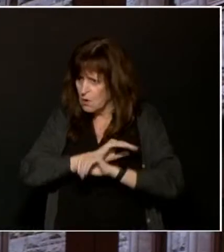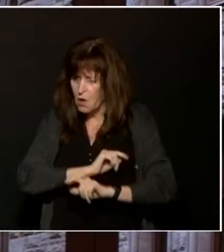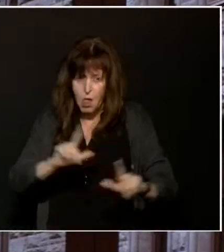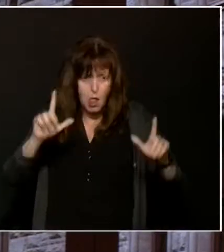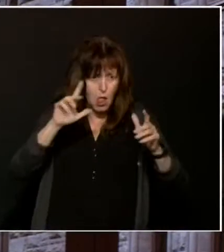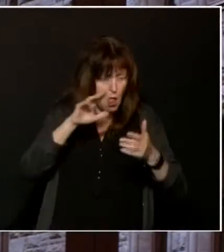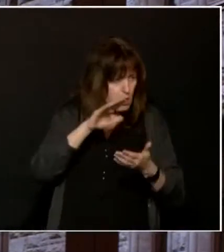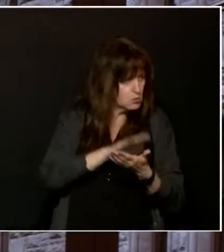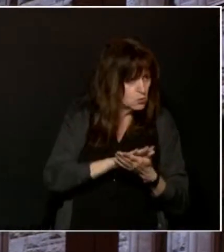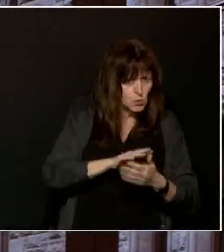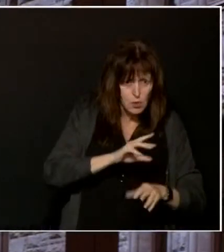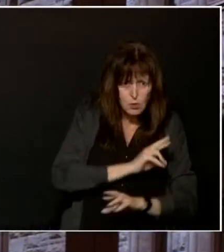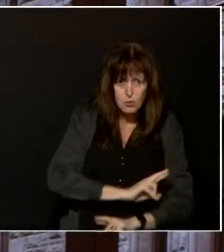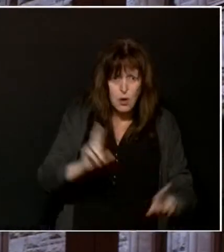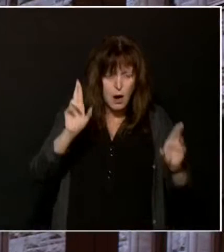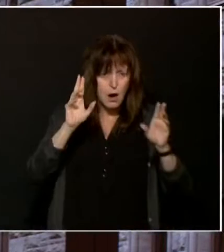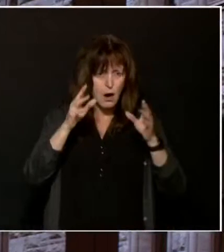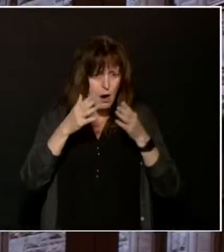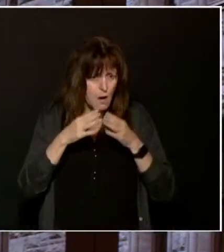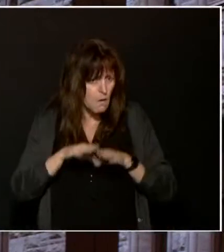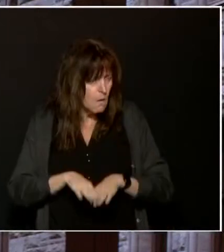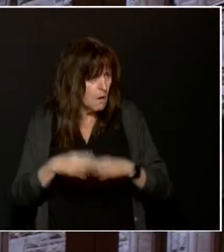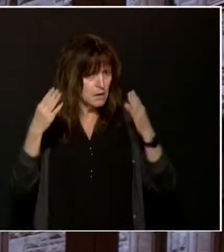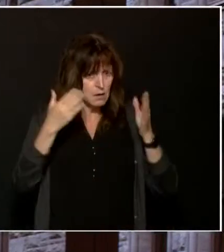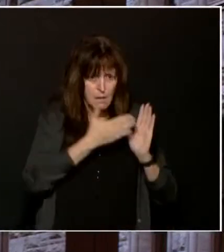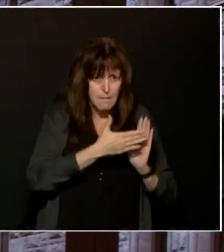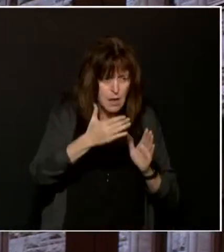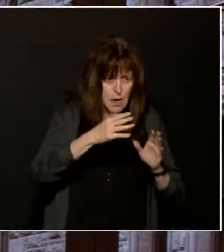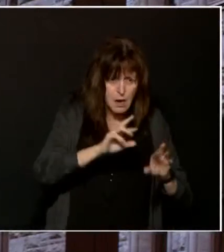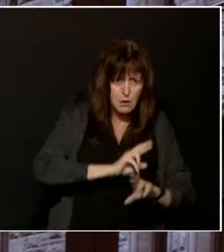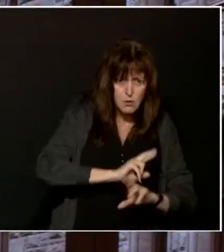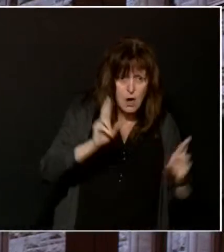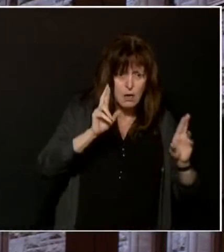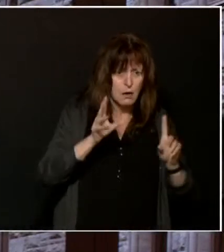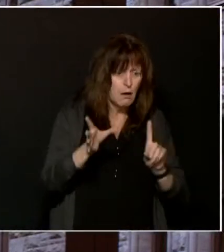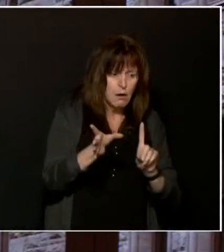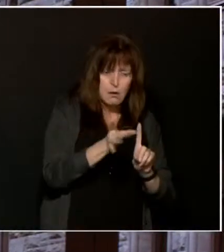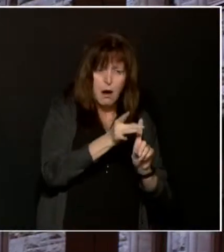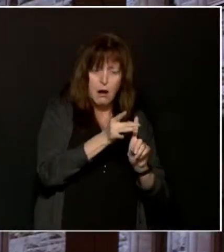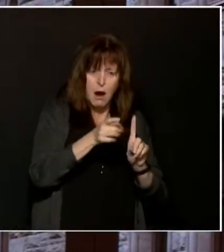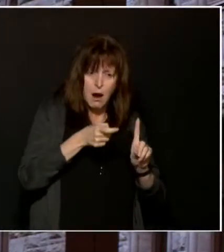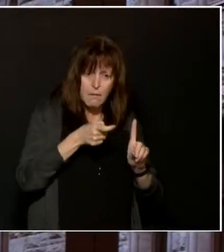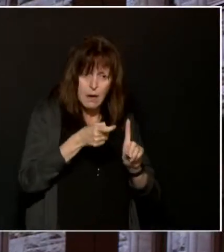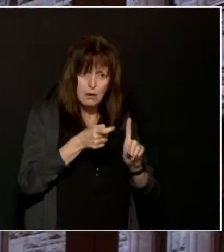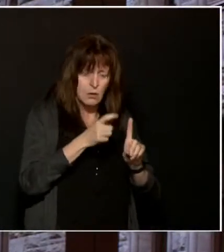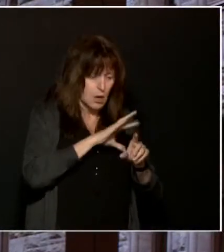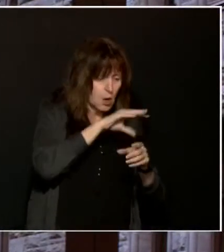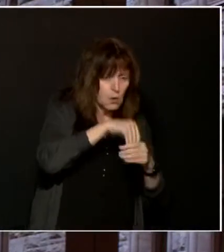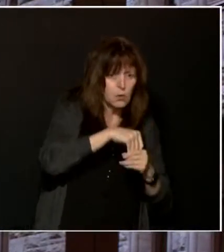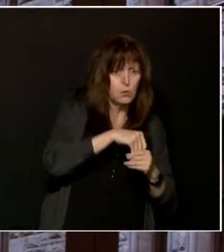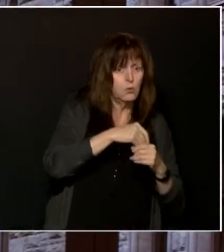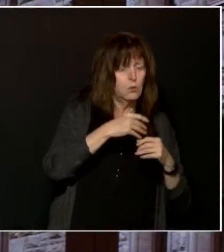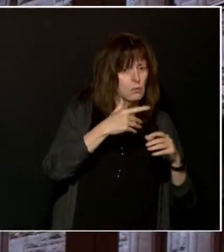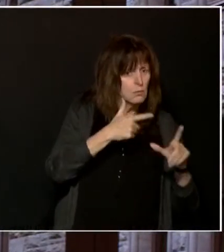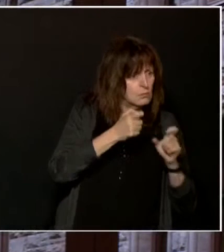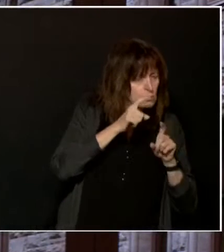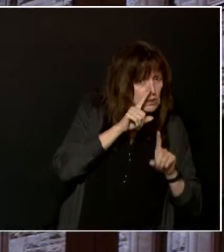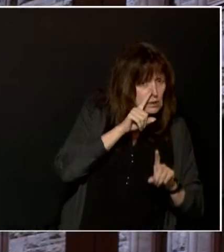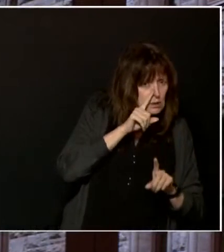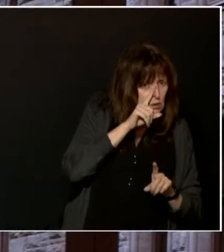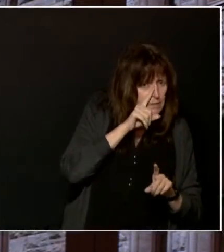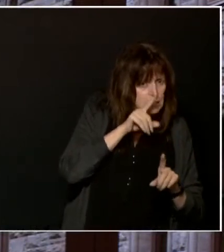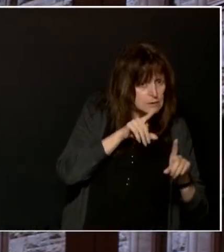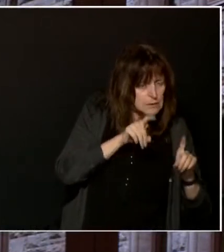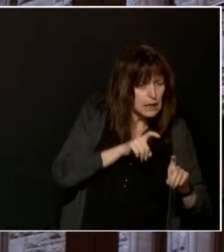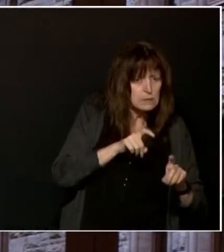reached the case contact management, which would include testing, and that's predicated not just the testing of the student, but also testing of